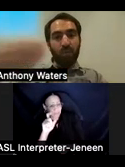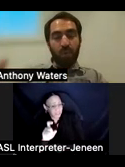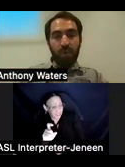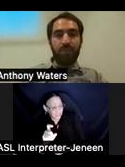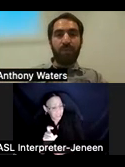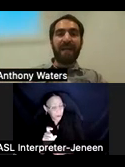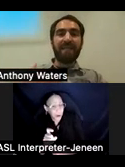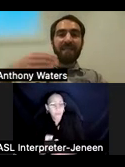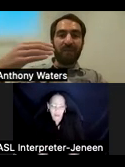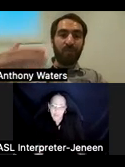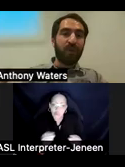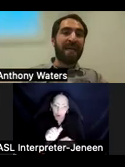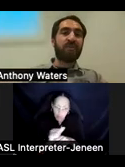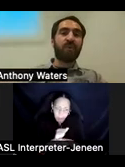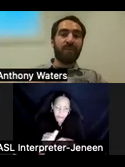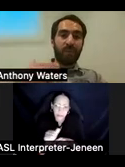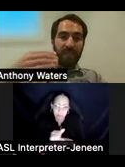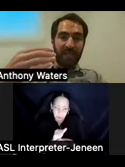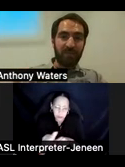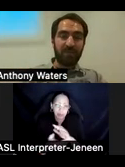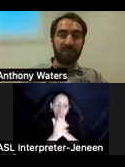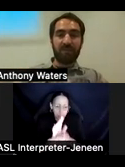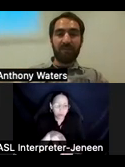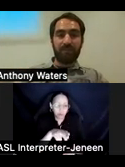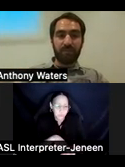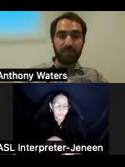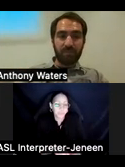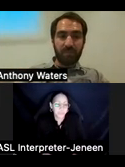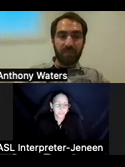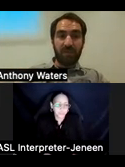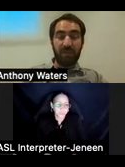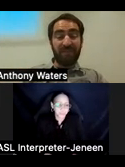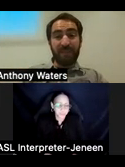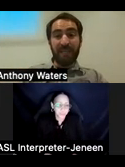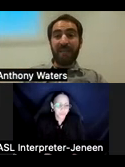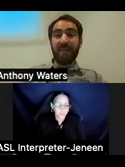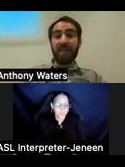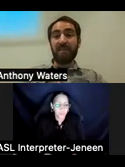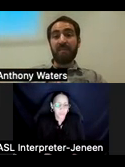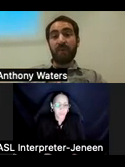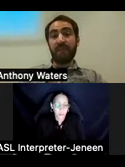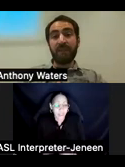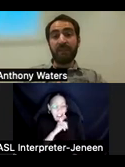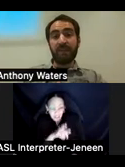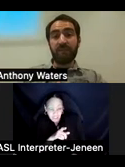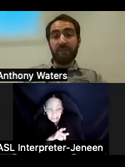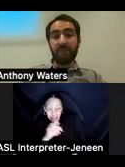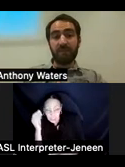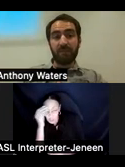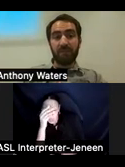The more you practice it, the more natural it will sound. Have you actually had any thoughts of wanting to kill